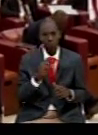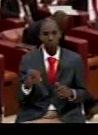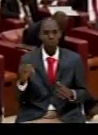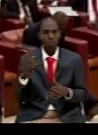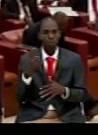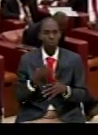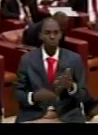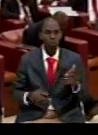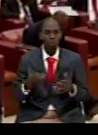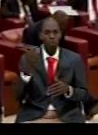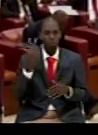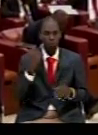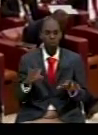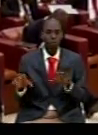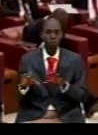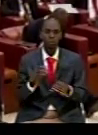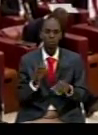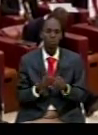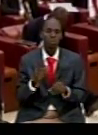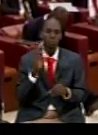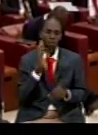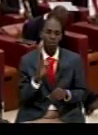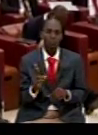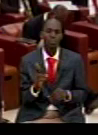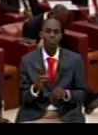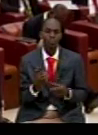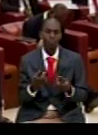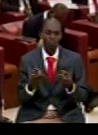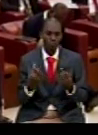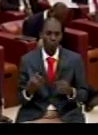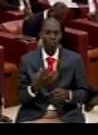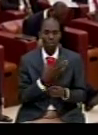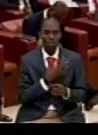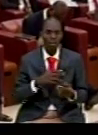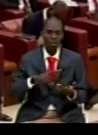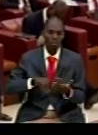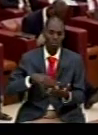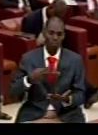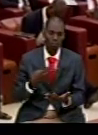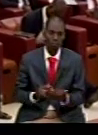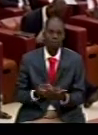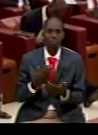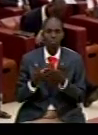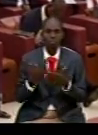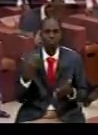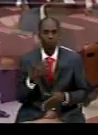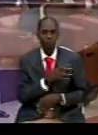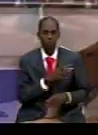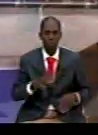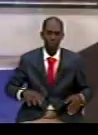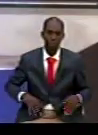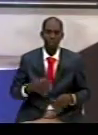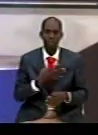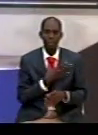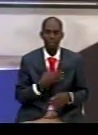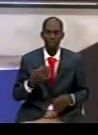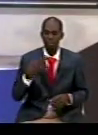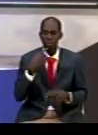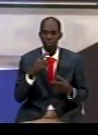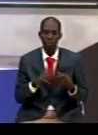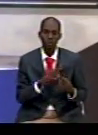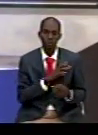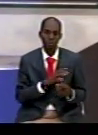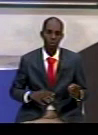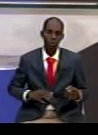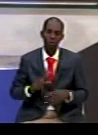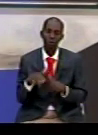was done in her, came and fell down before him and told him all